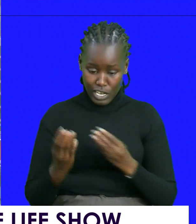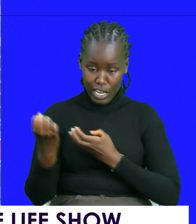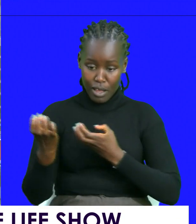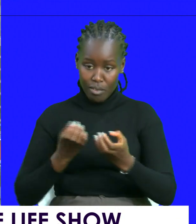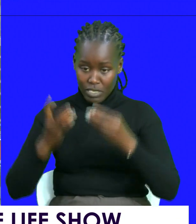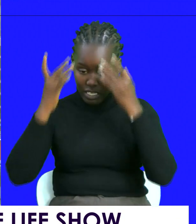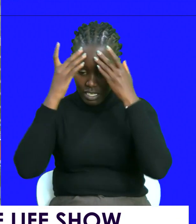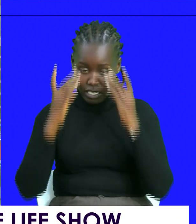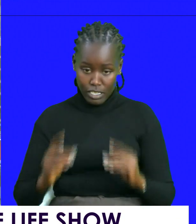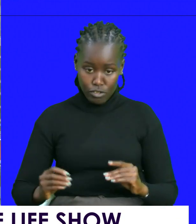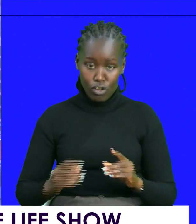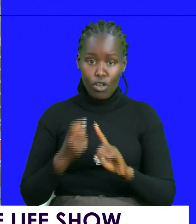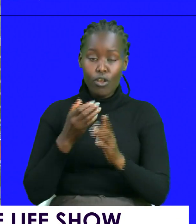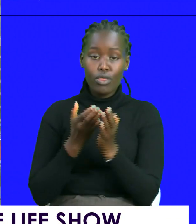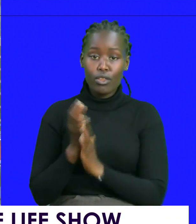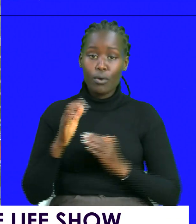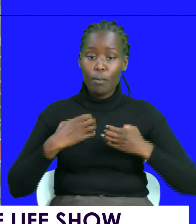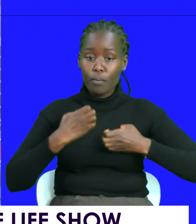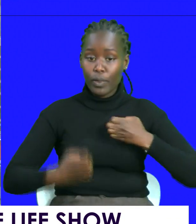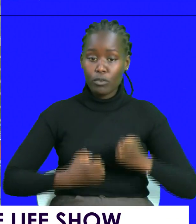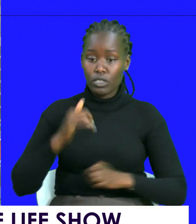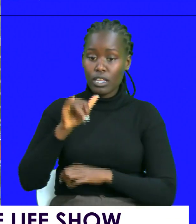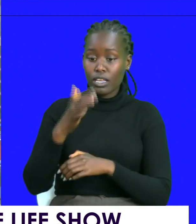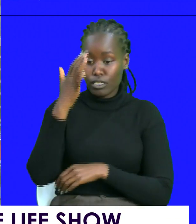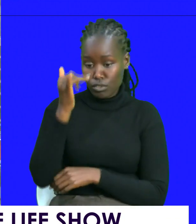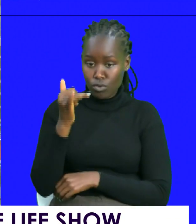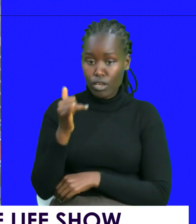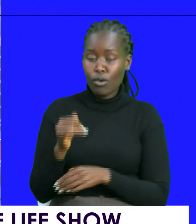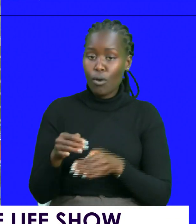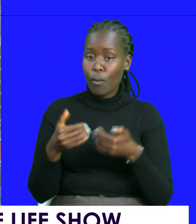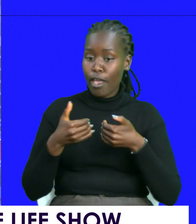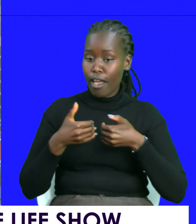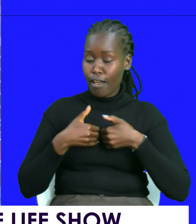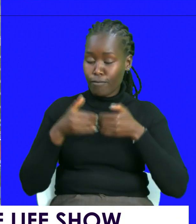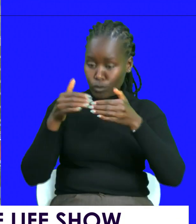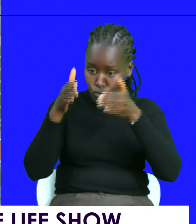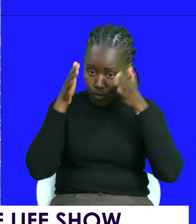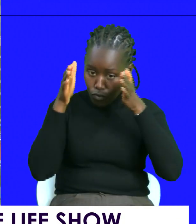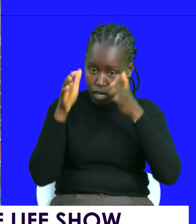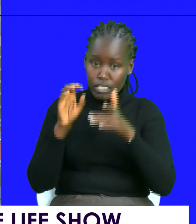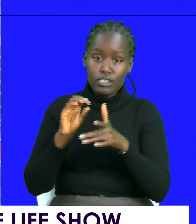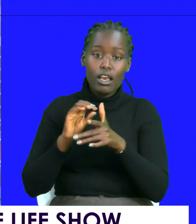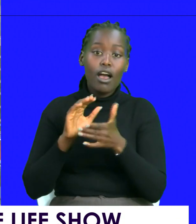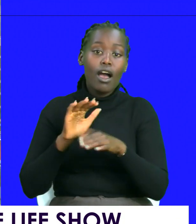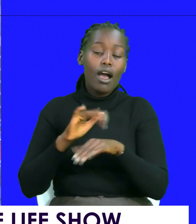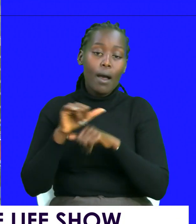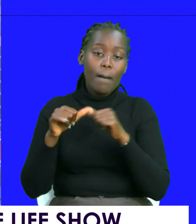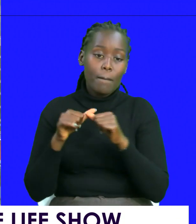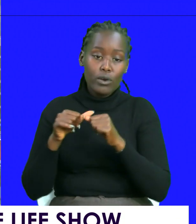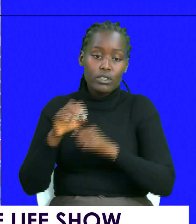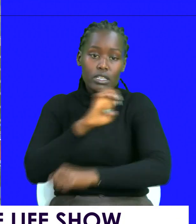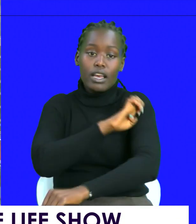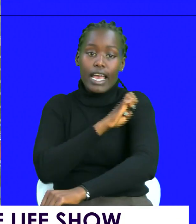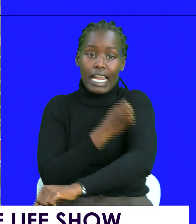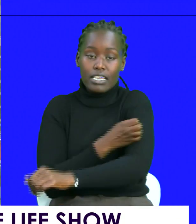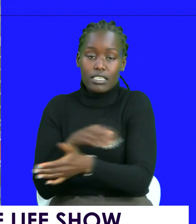out of emotions. And that is why we need to concentrate on re-energizing our souls. You